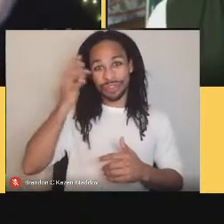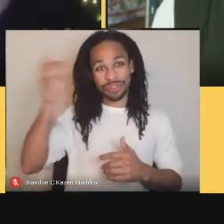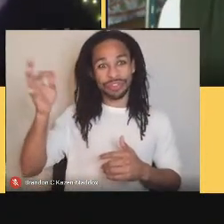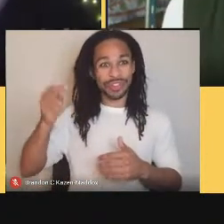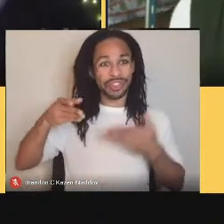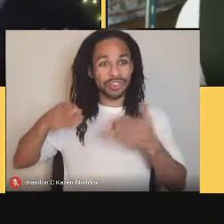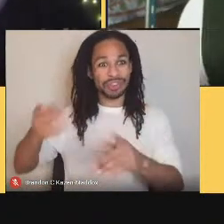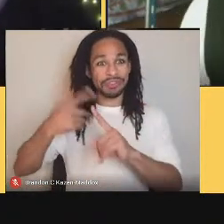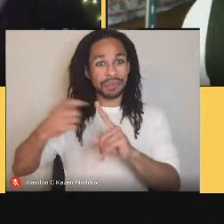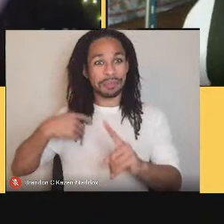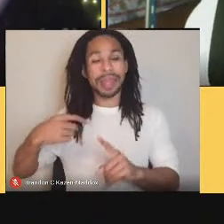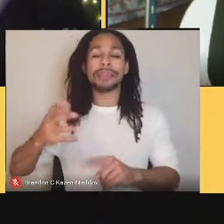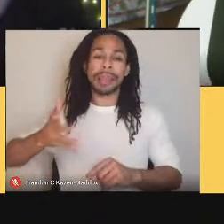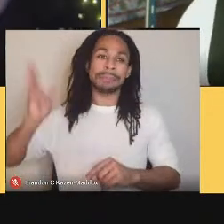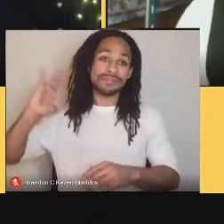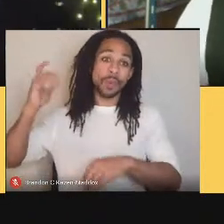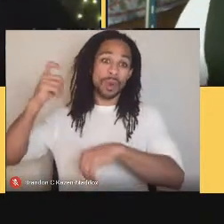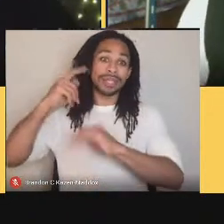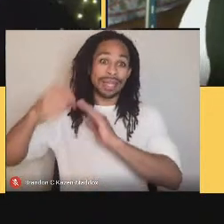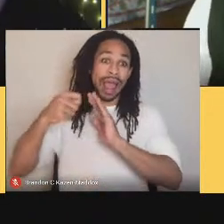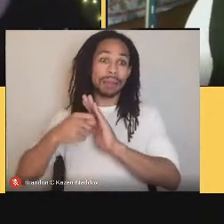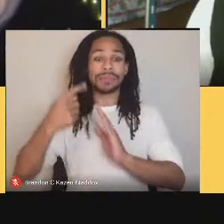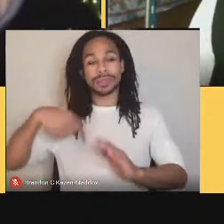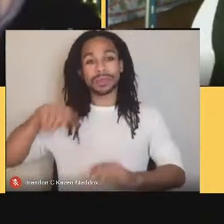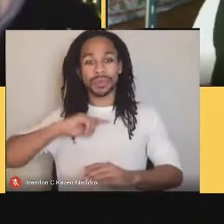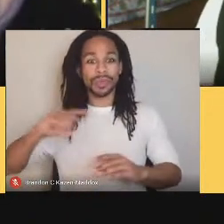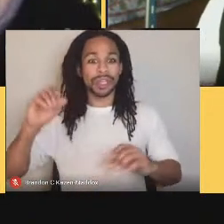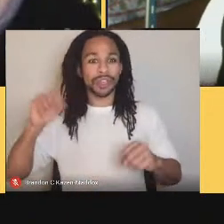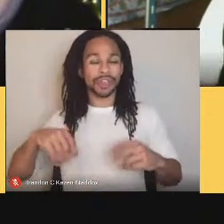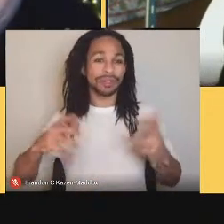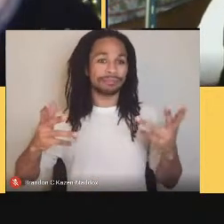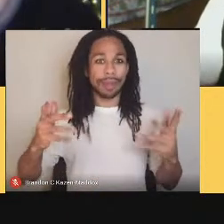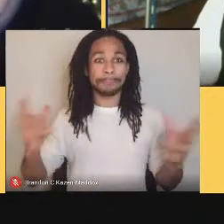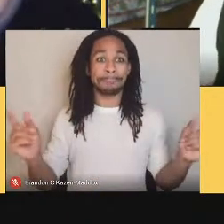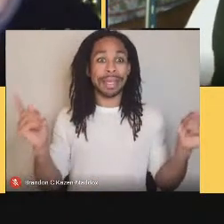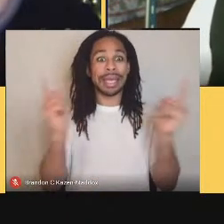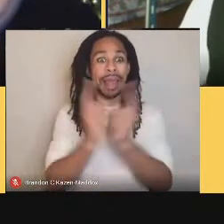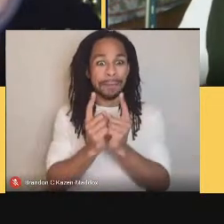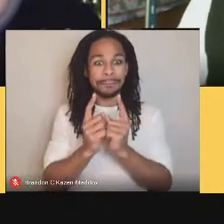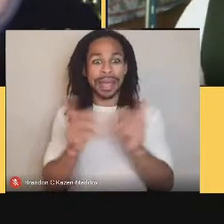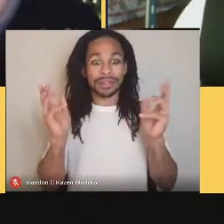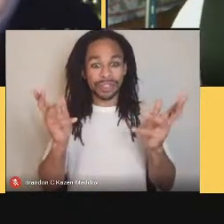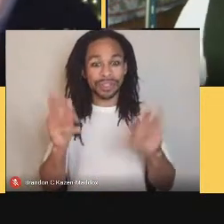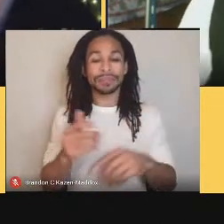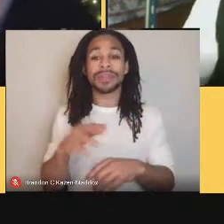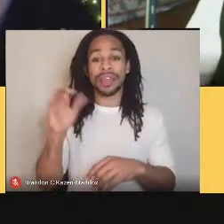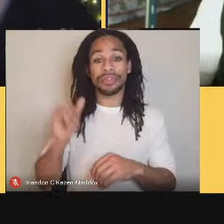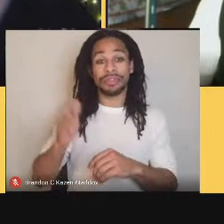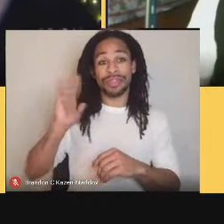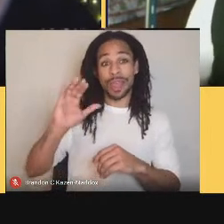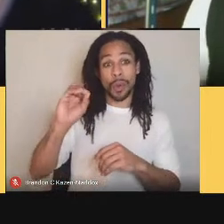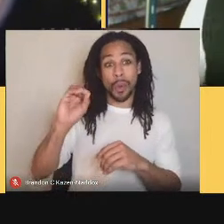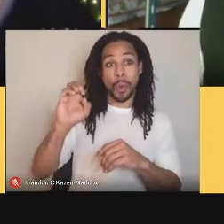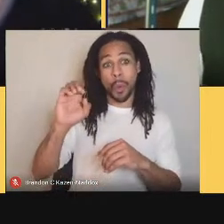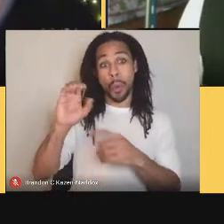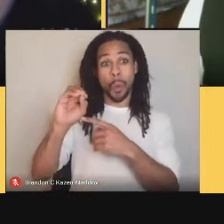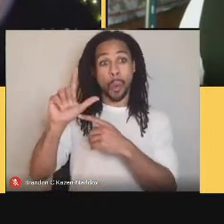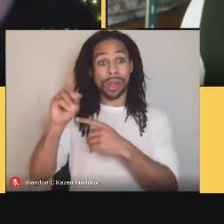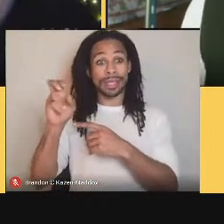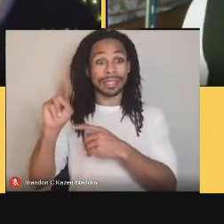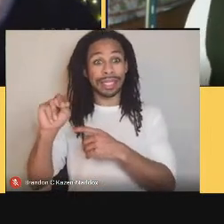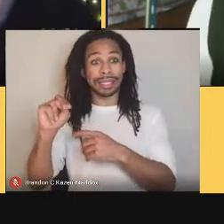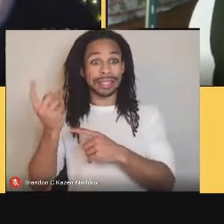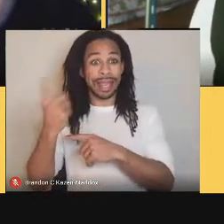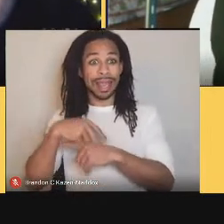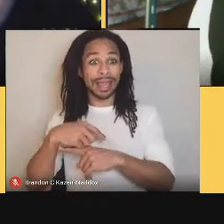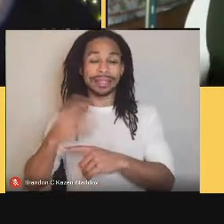were able to meet up in person and start, you know, kind of jamming out together. Right, the olden days. The olden days, right? And so